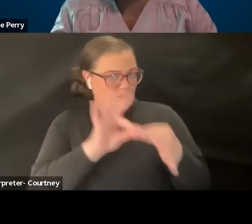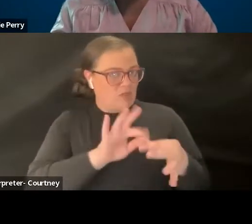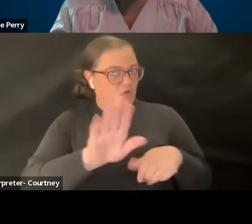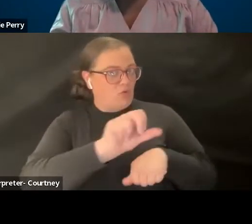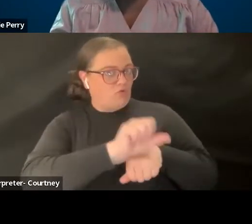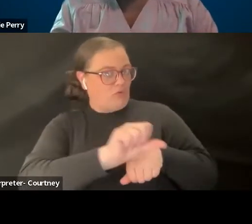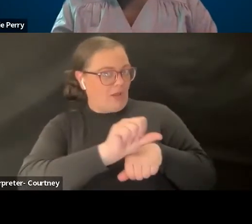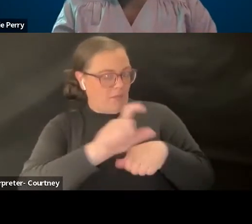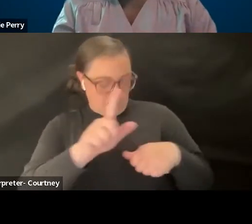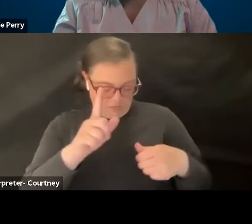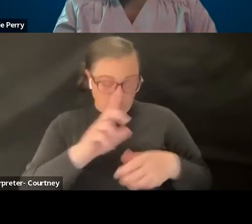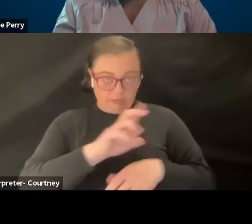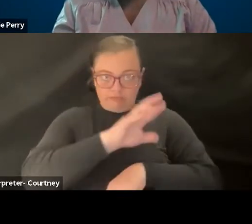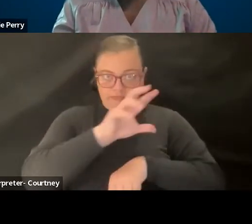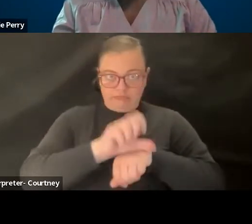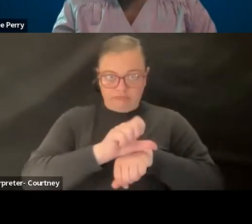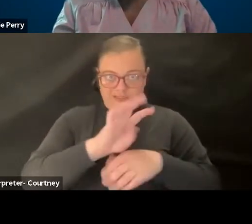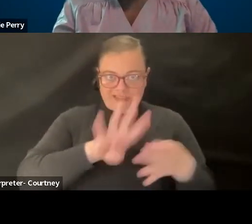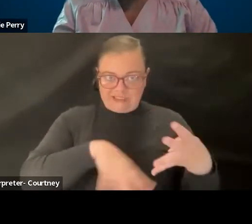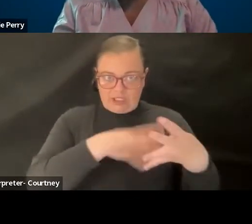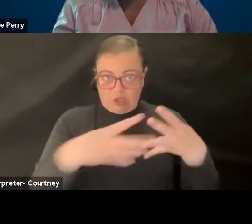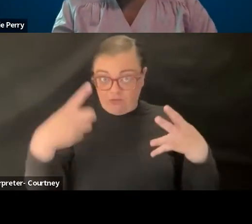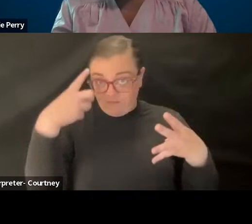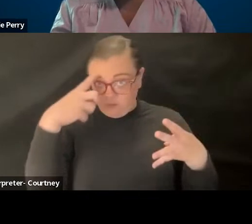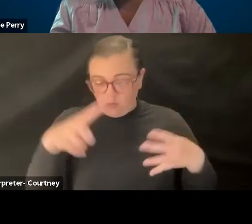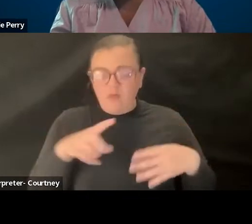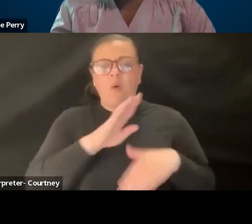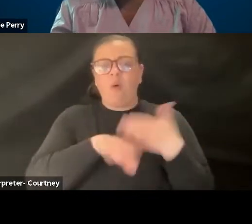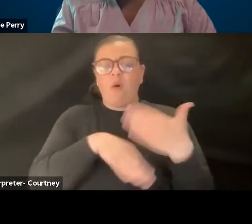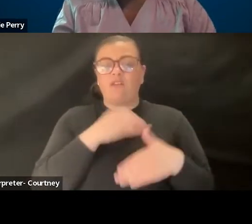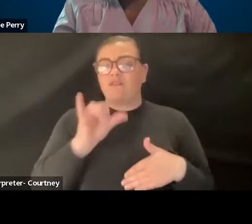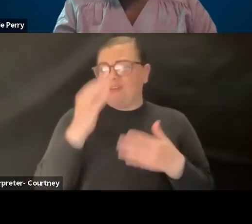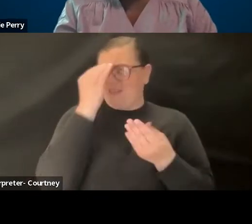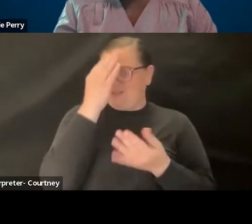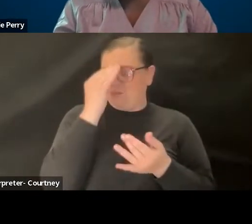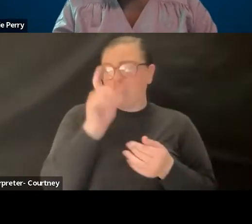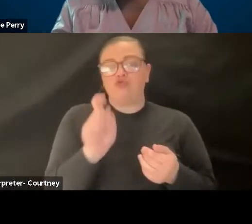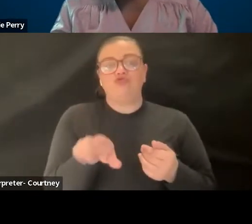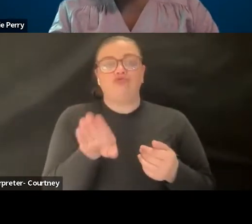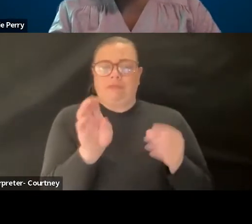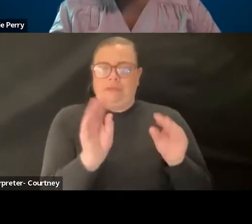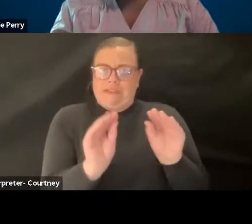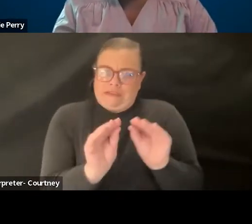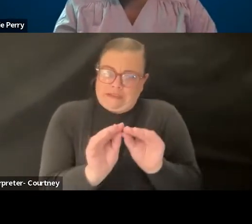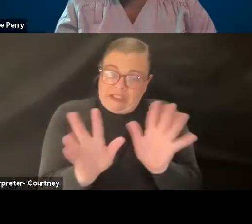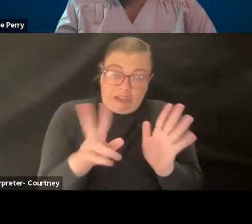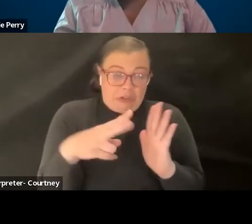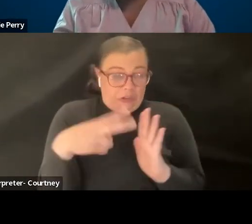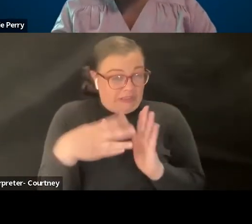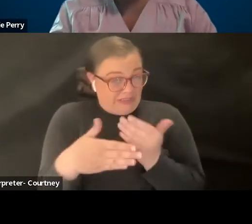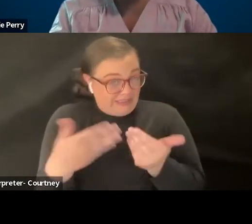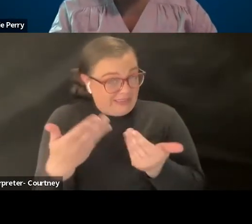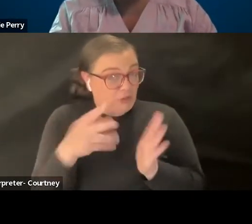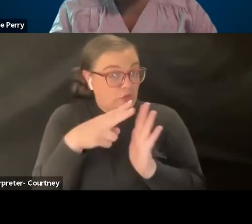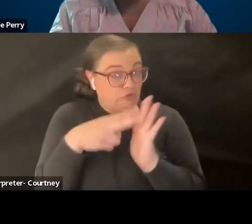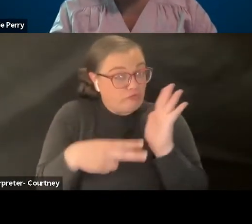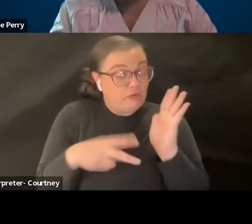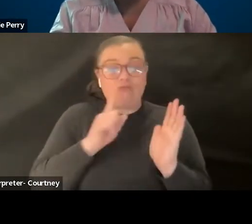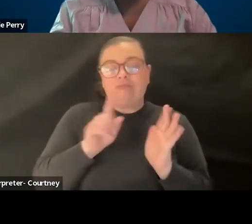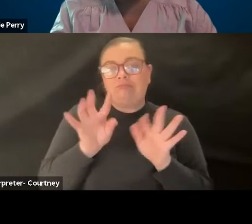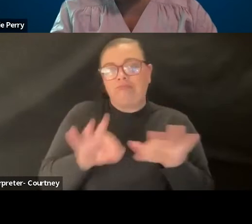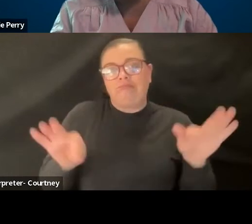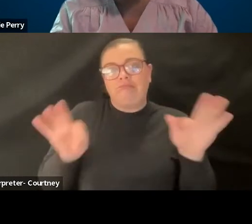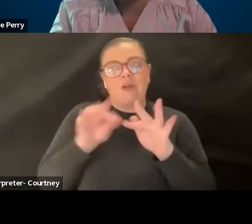for. All of those information really should be legible. That's really important that the assigned business rep